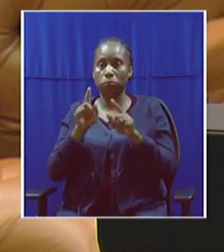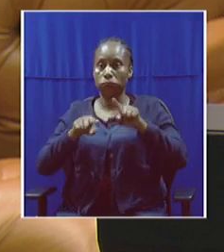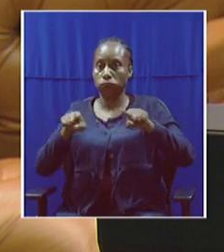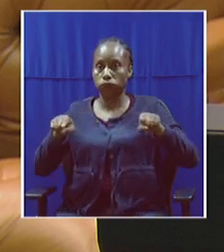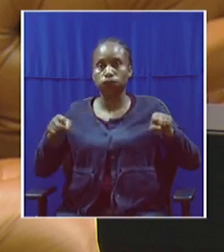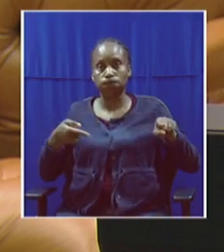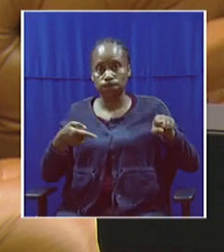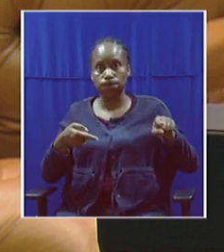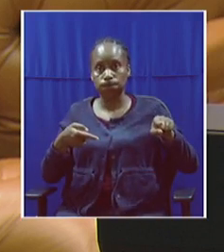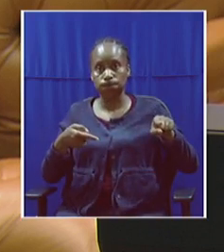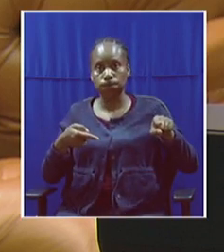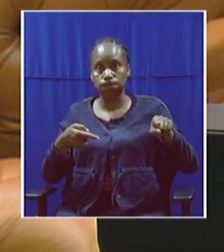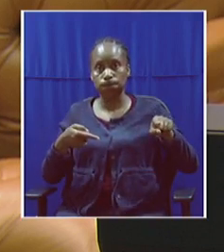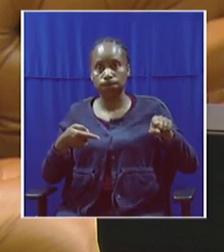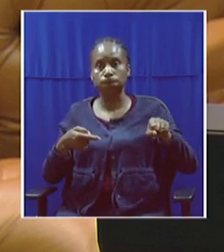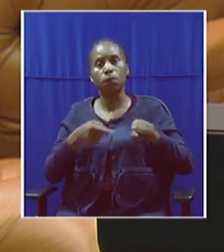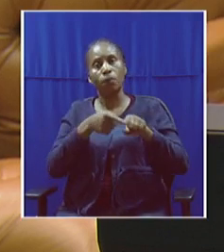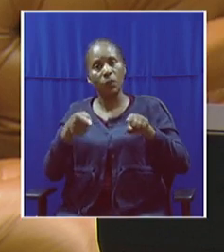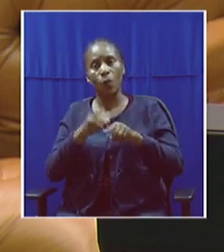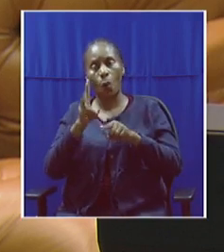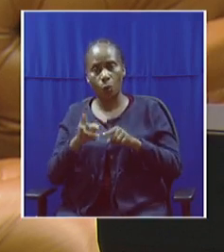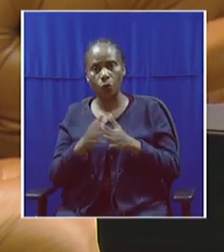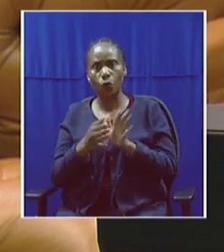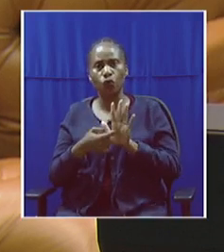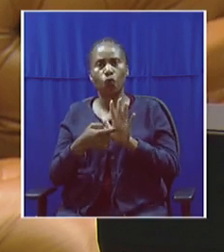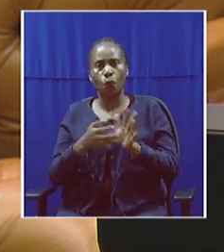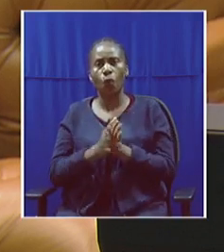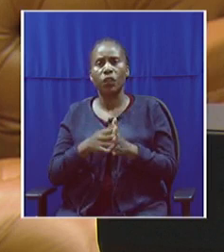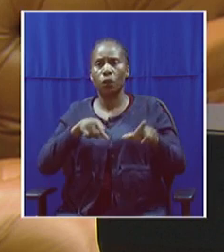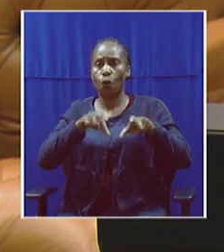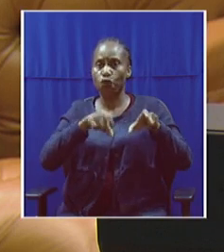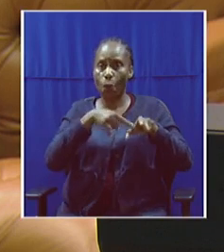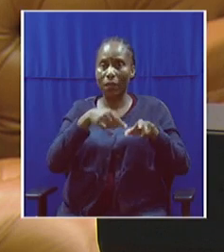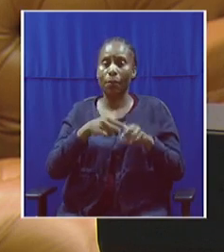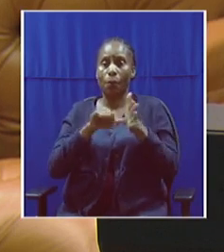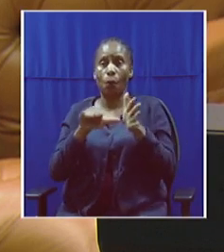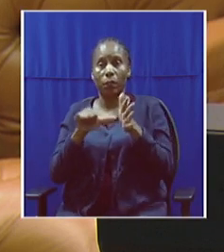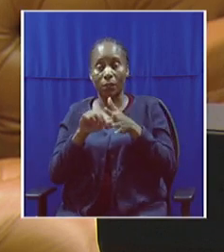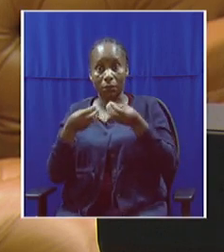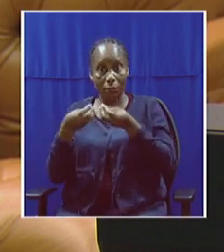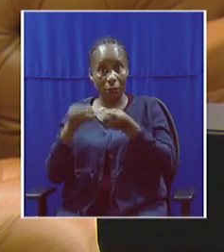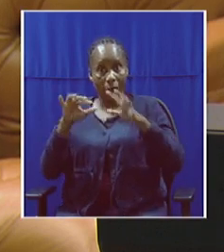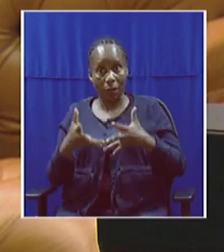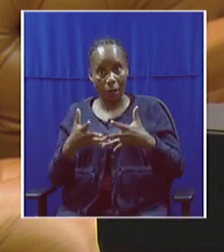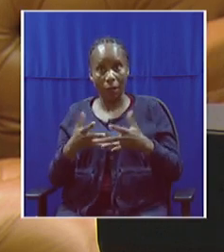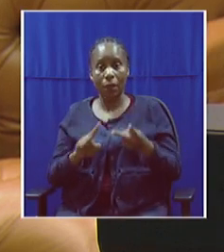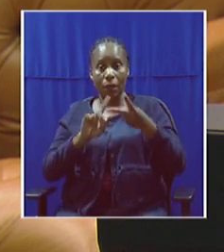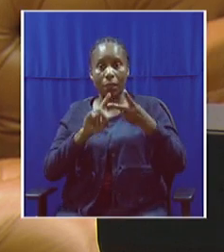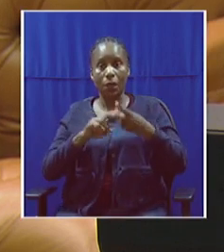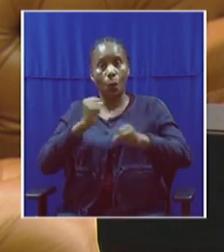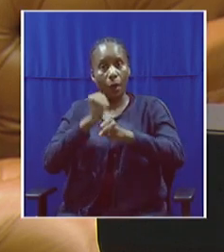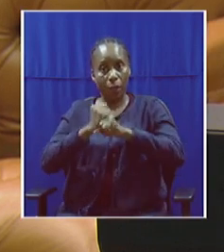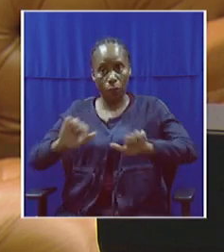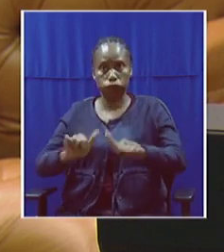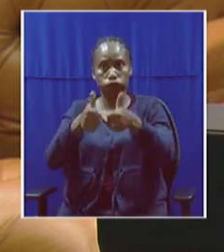CPAs exercise control over substantial assets the extent to which they exercise good corporate governance and